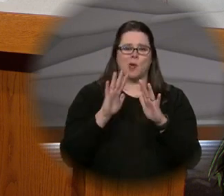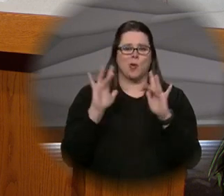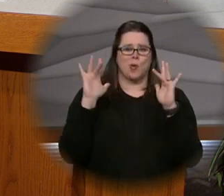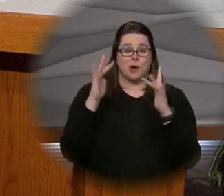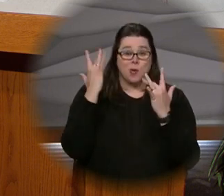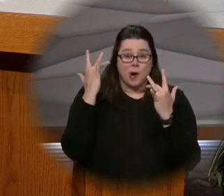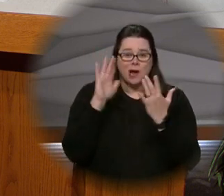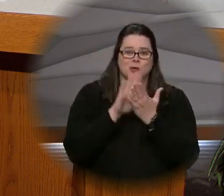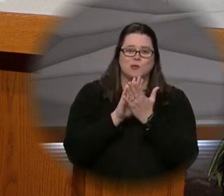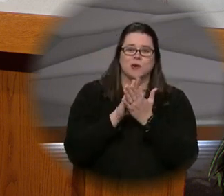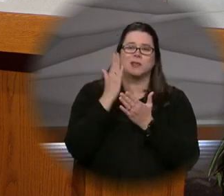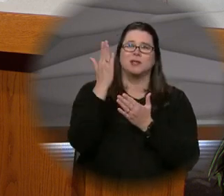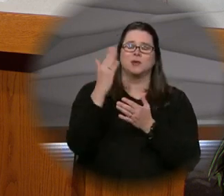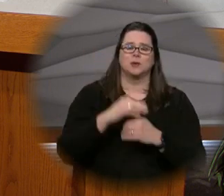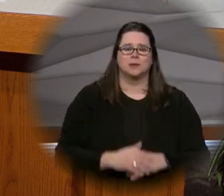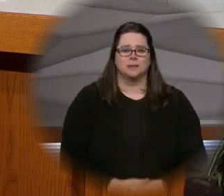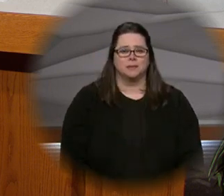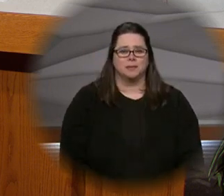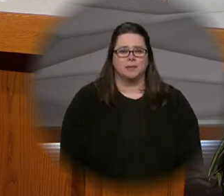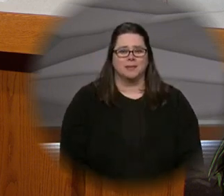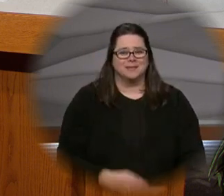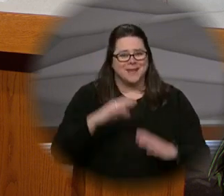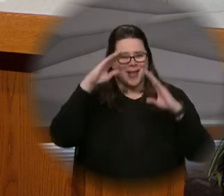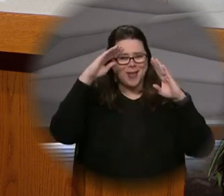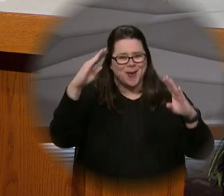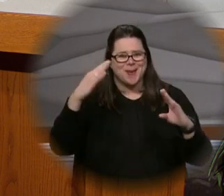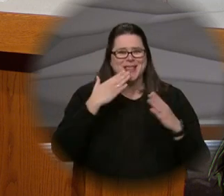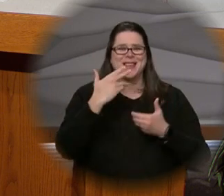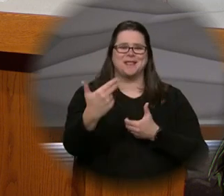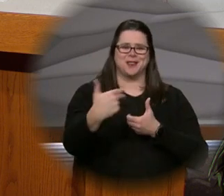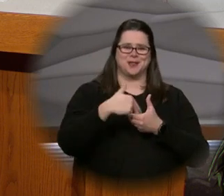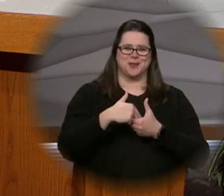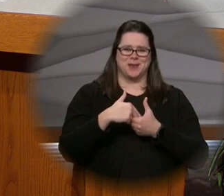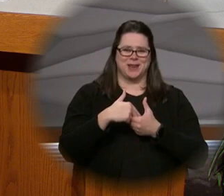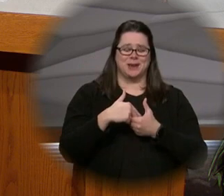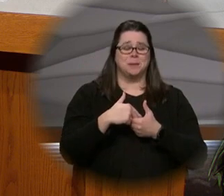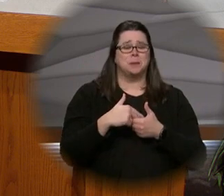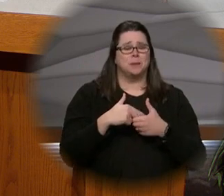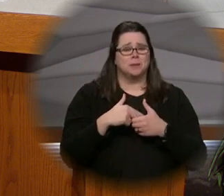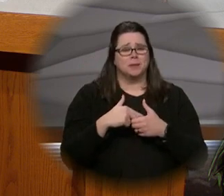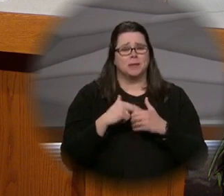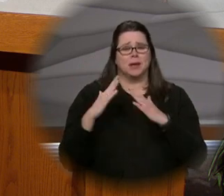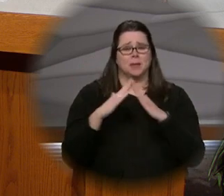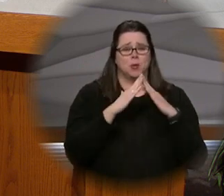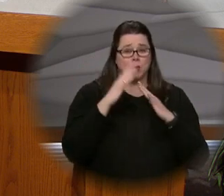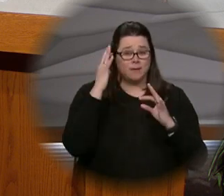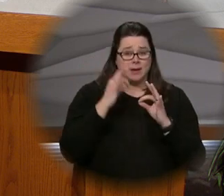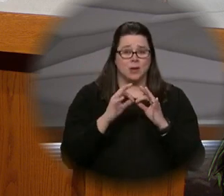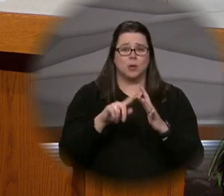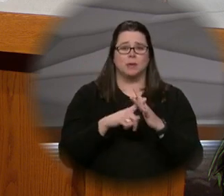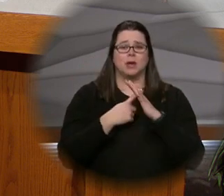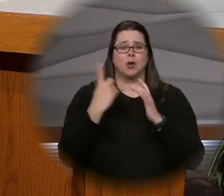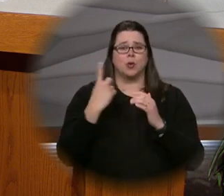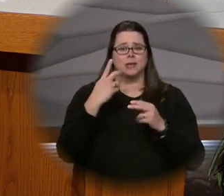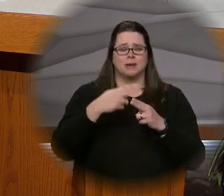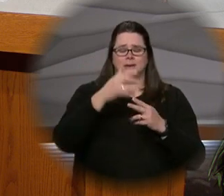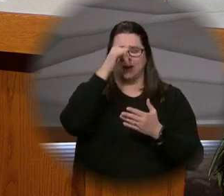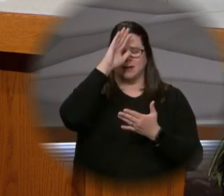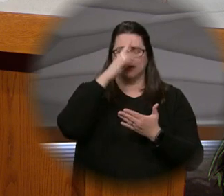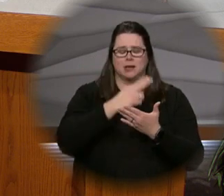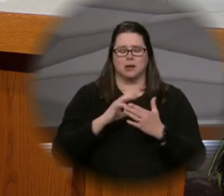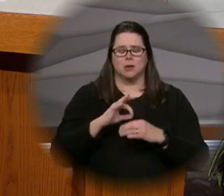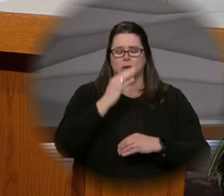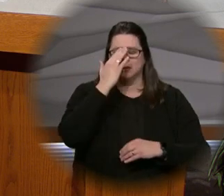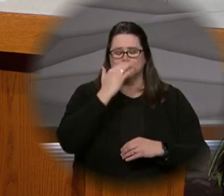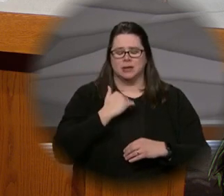to praise you. Hello. Thank you for joining us. As a community of faith, we begin always in the name of the Father and of the